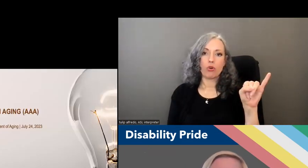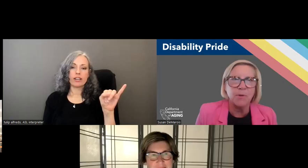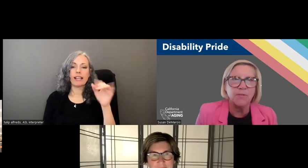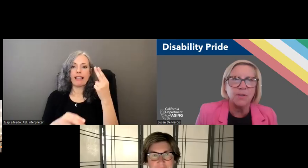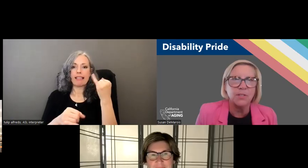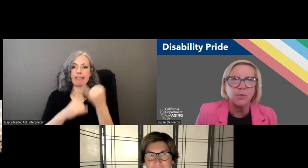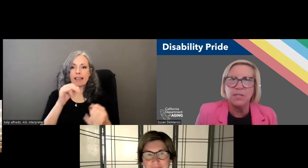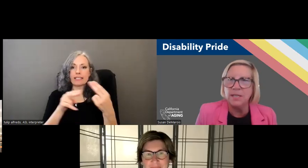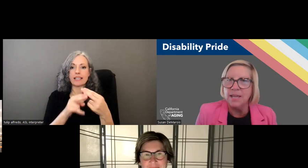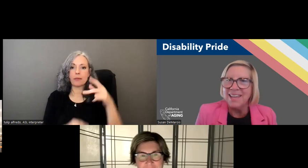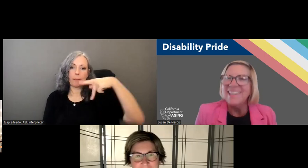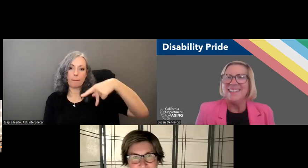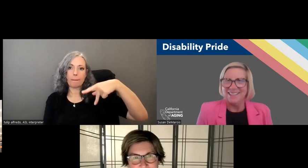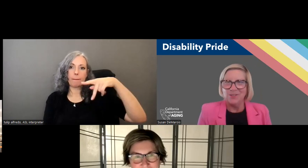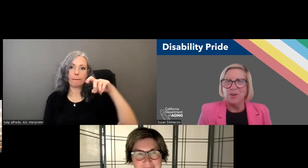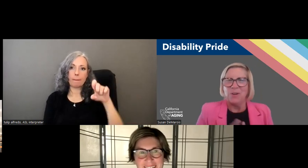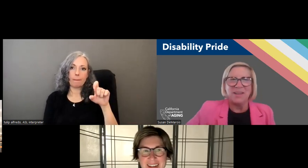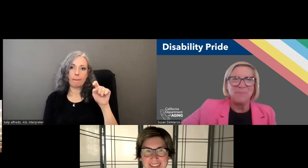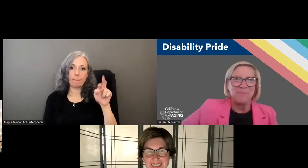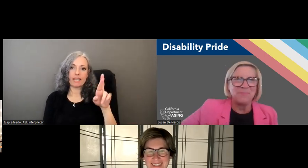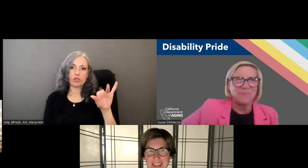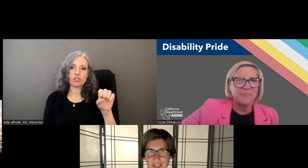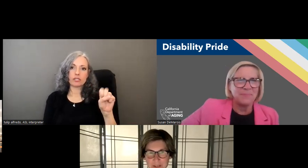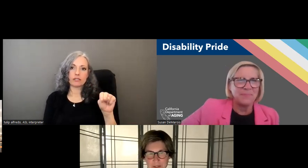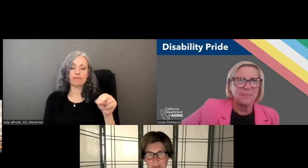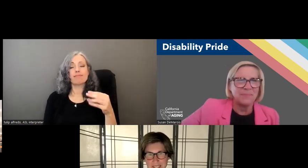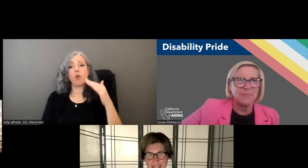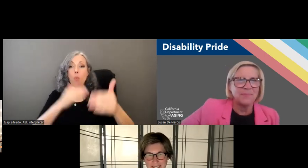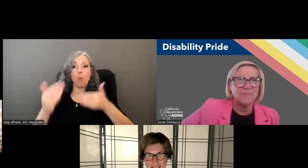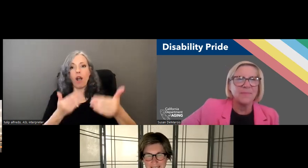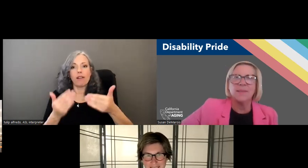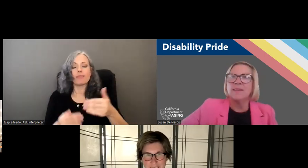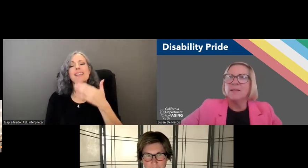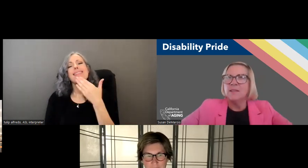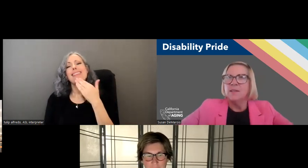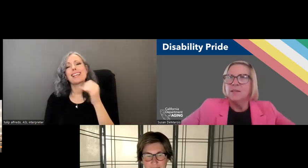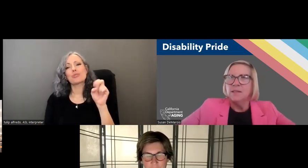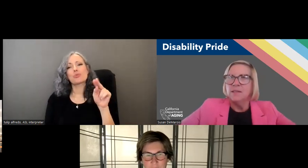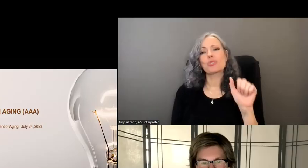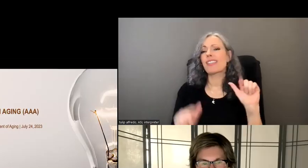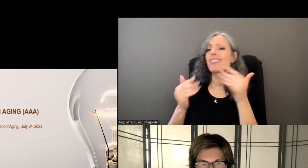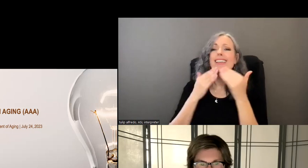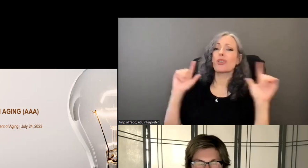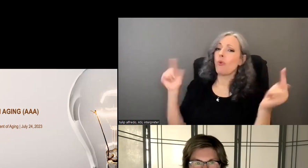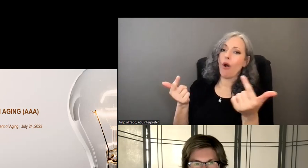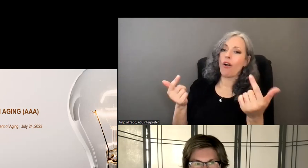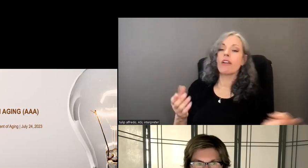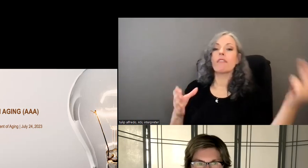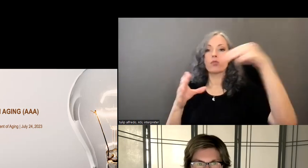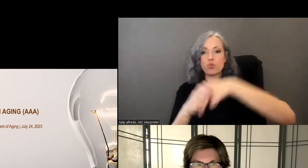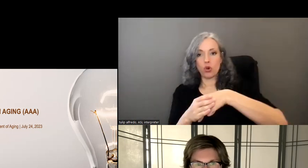at collaborative consulting laurie welcome thank you susan and uh thank you everybody for joining